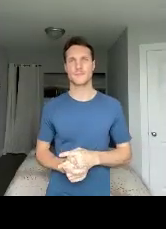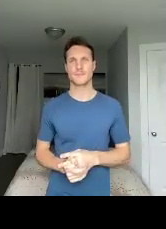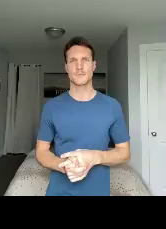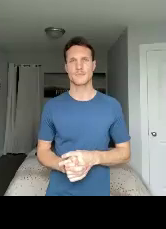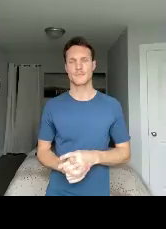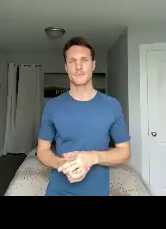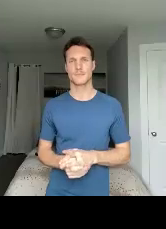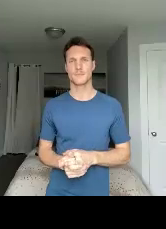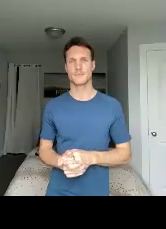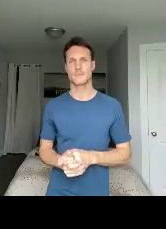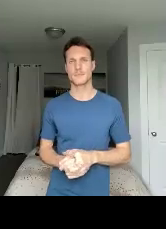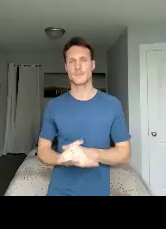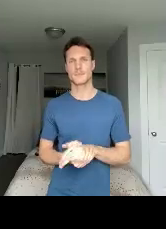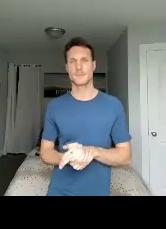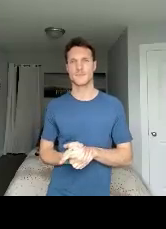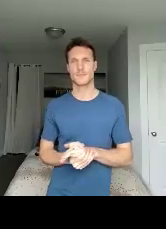there.